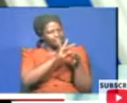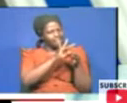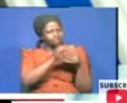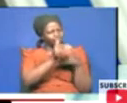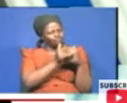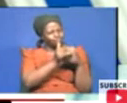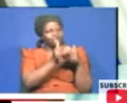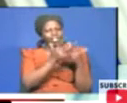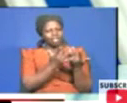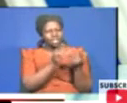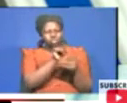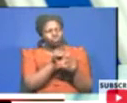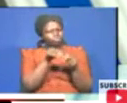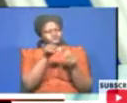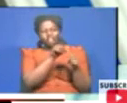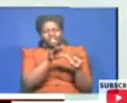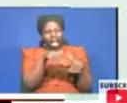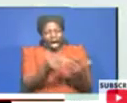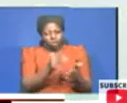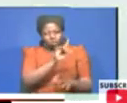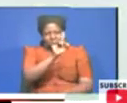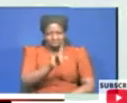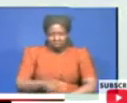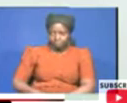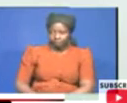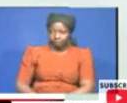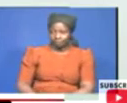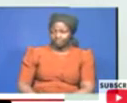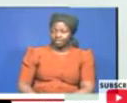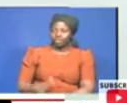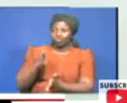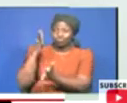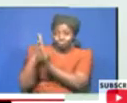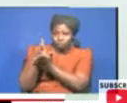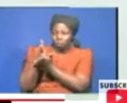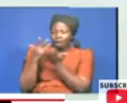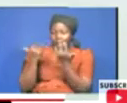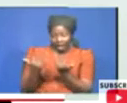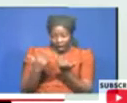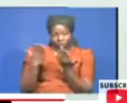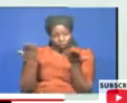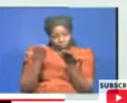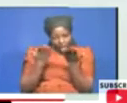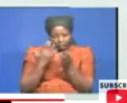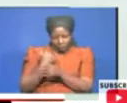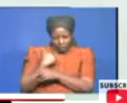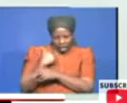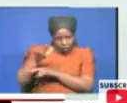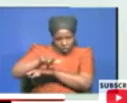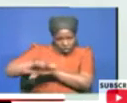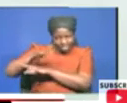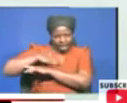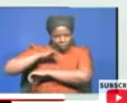How do you navigate that? In fact, currently where our school, Bishop Mazzoldi Secondary School, is